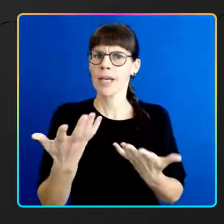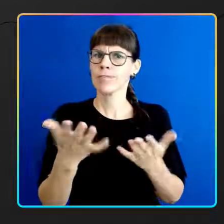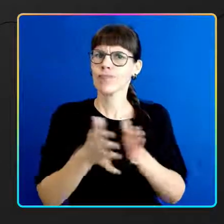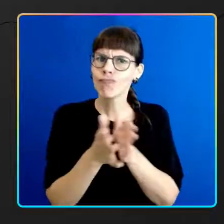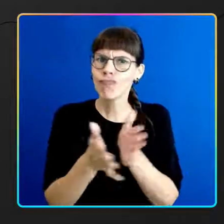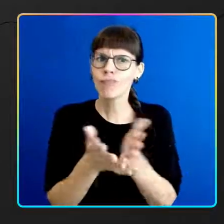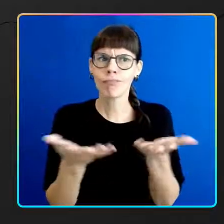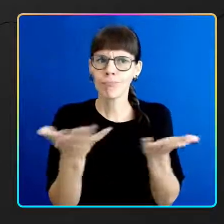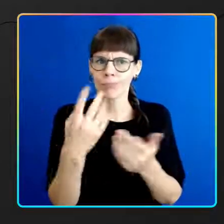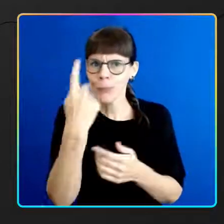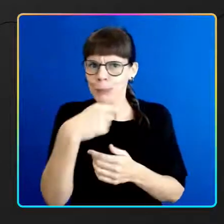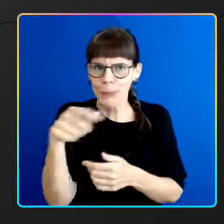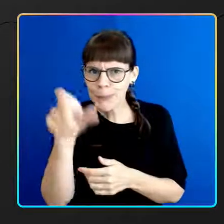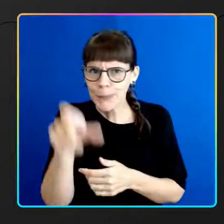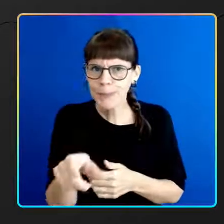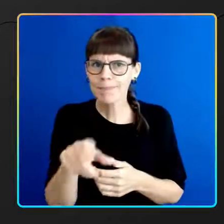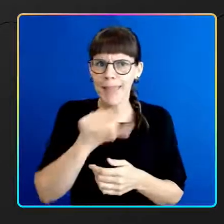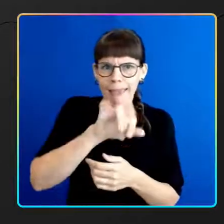AI.